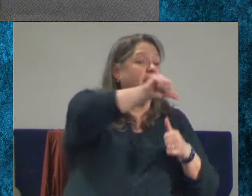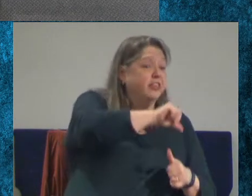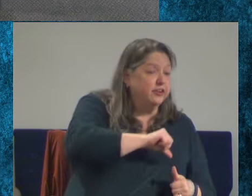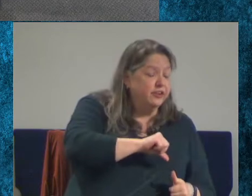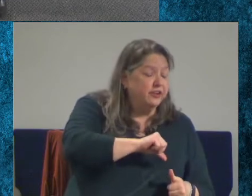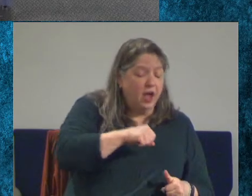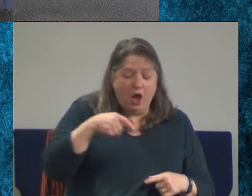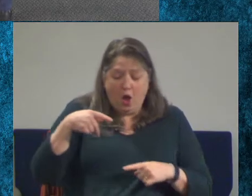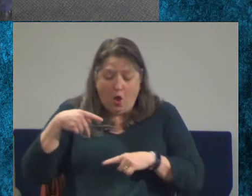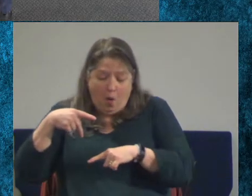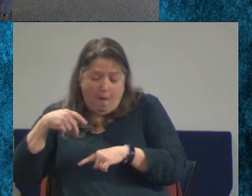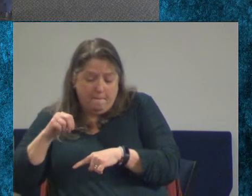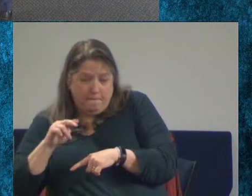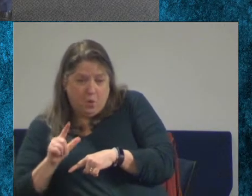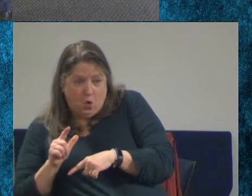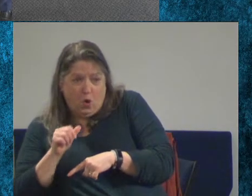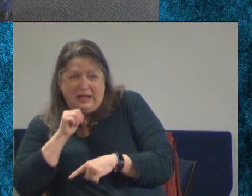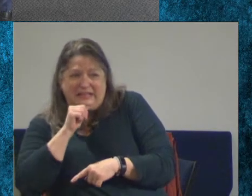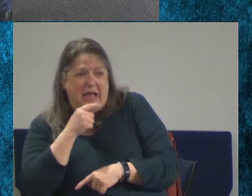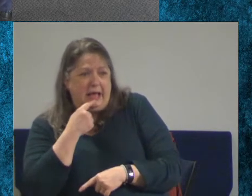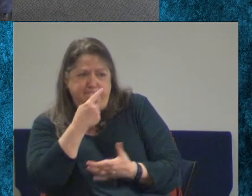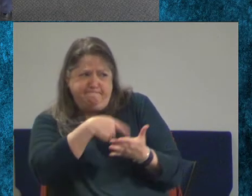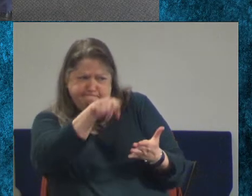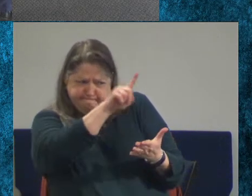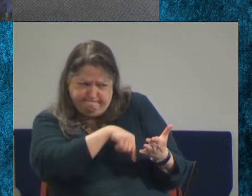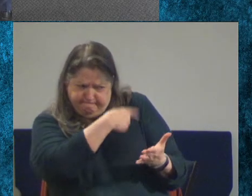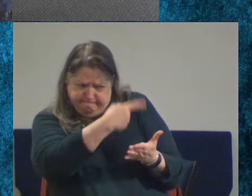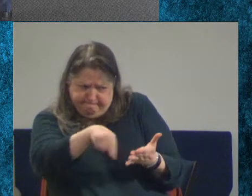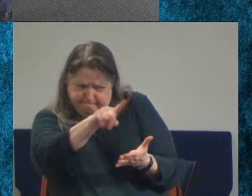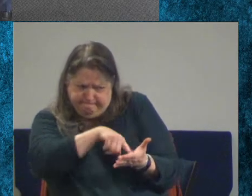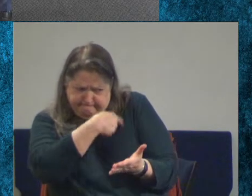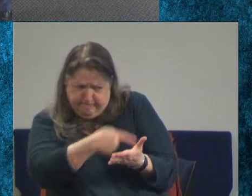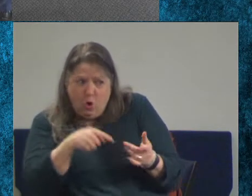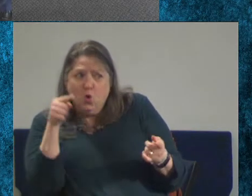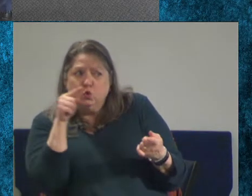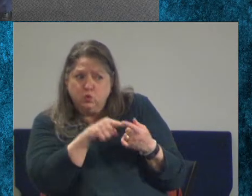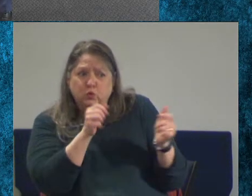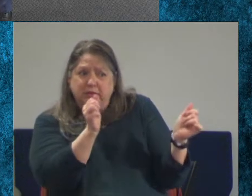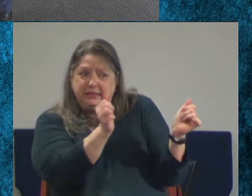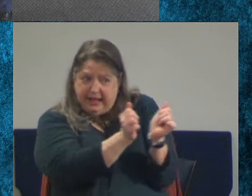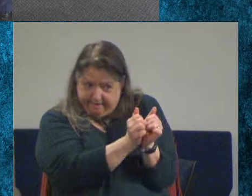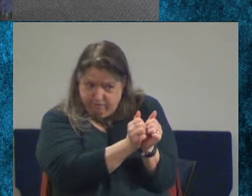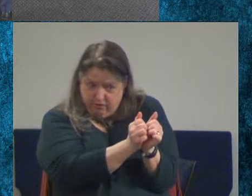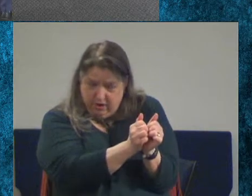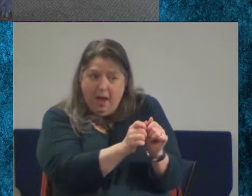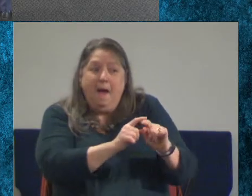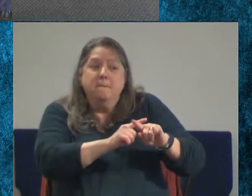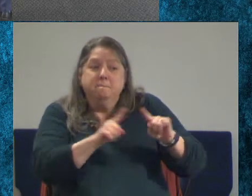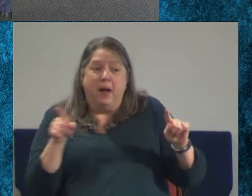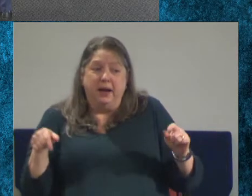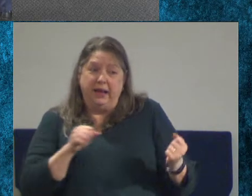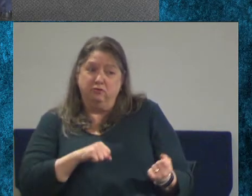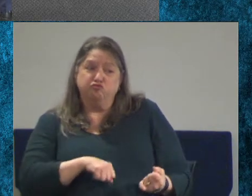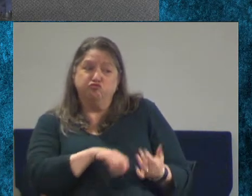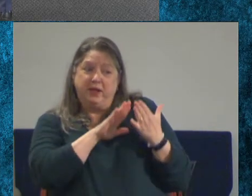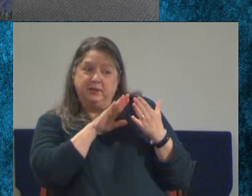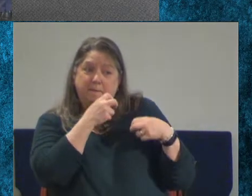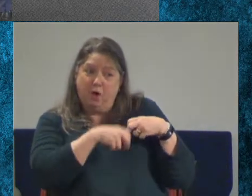issue, but he is addressing an issue that had to do with a particular person. In this case, it was Onesimus.